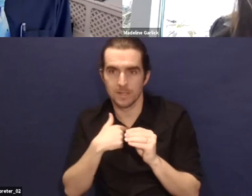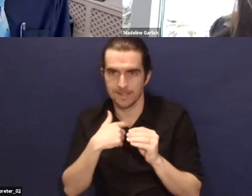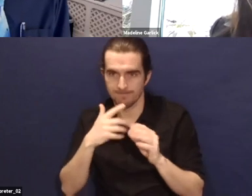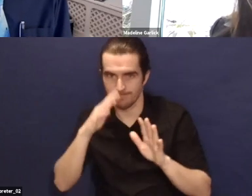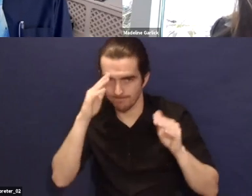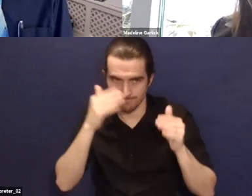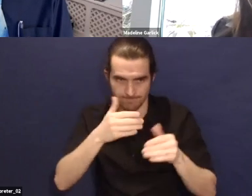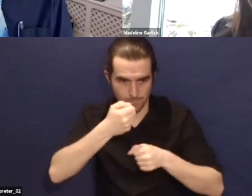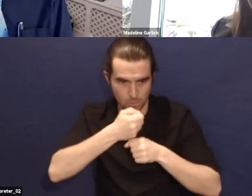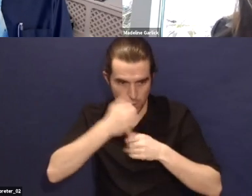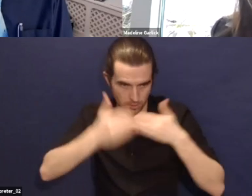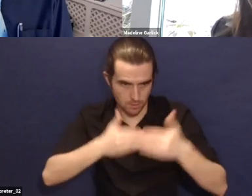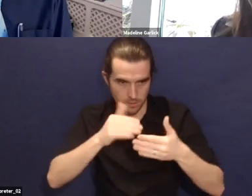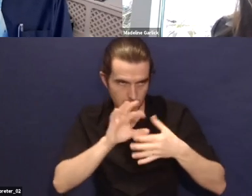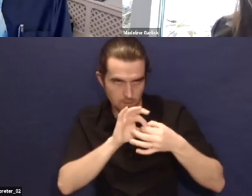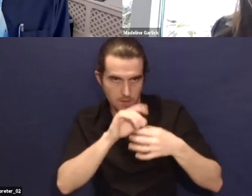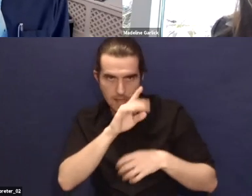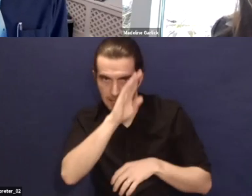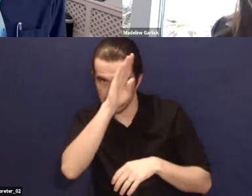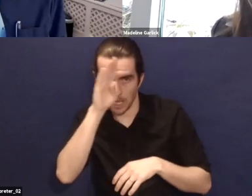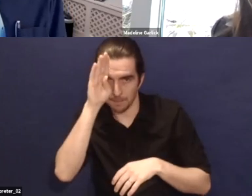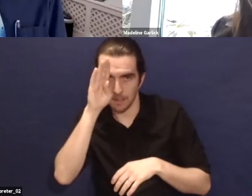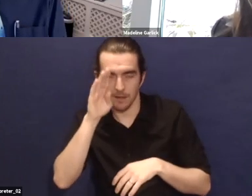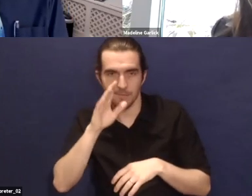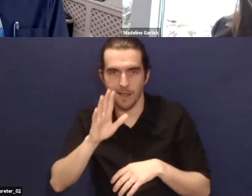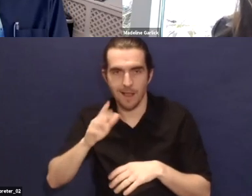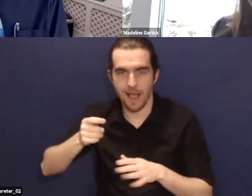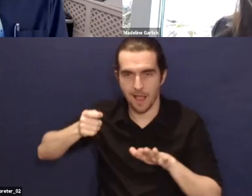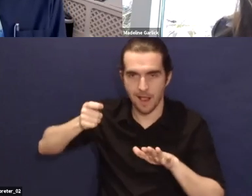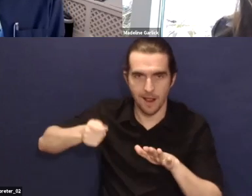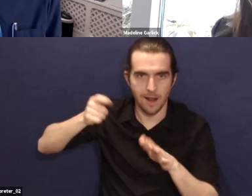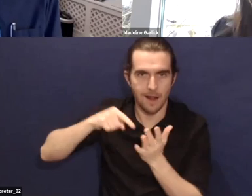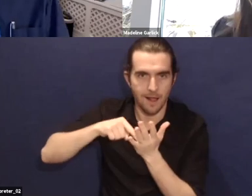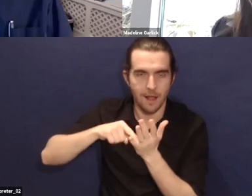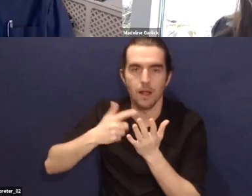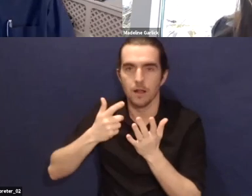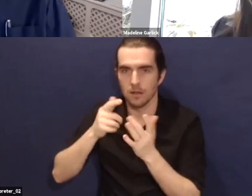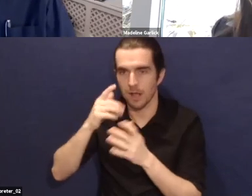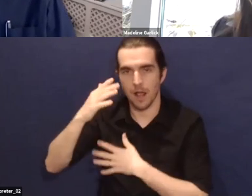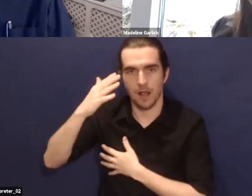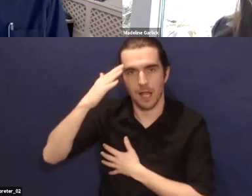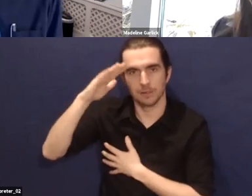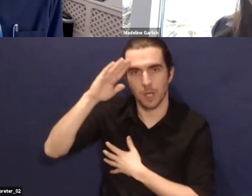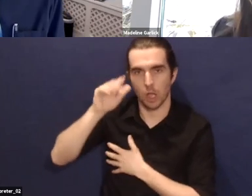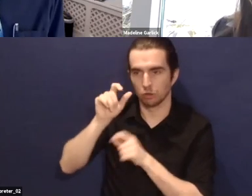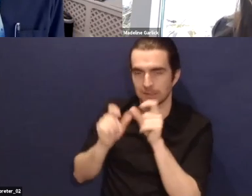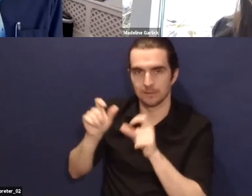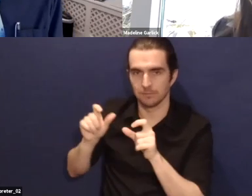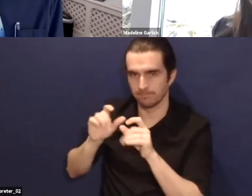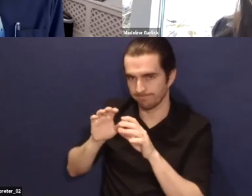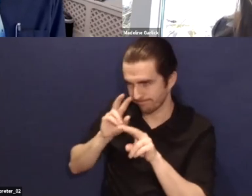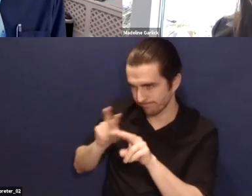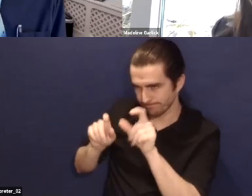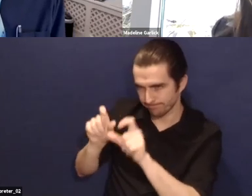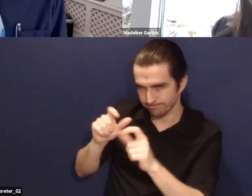even as lawyers working on forced displacement, so much research that is carried out either focuses on refugees or it focuses